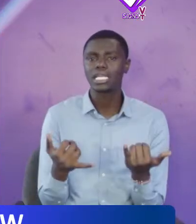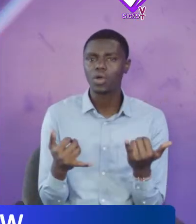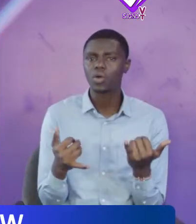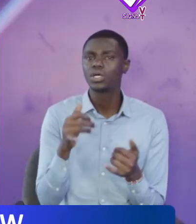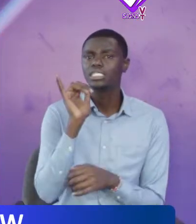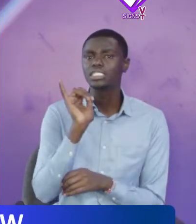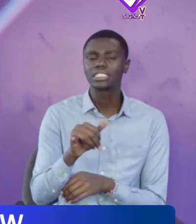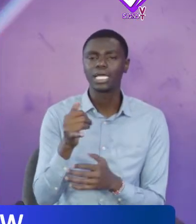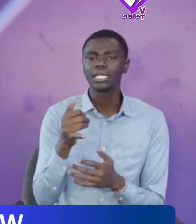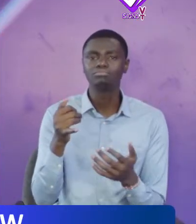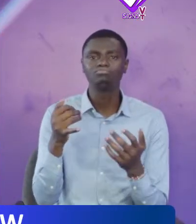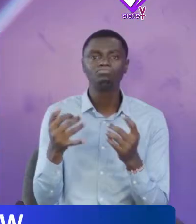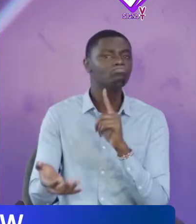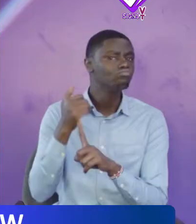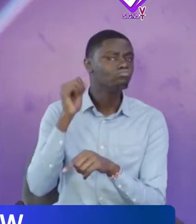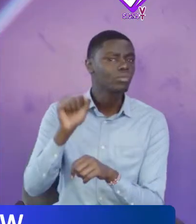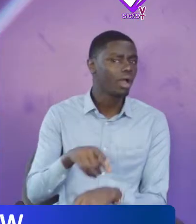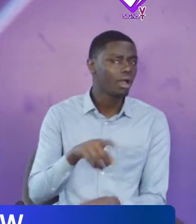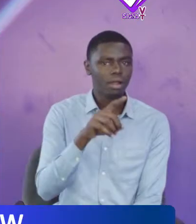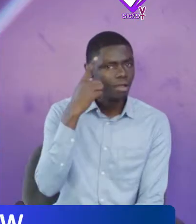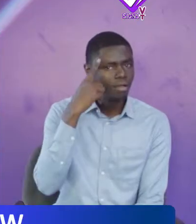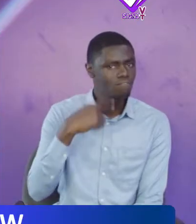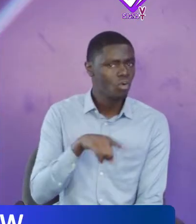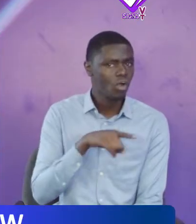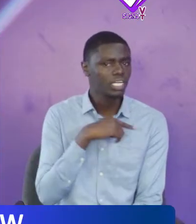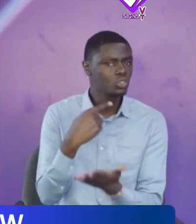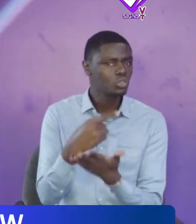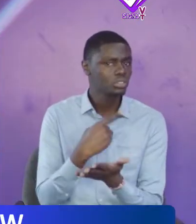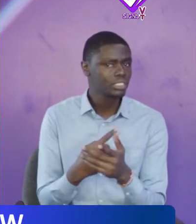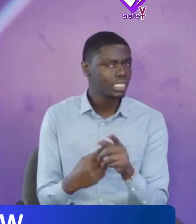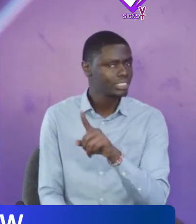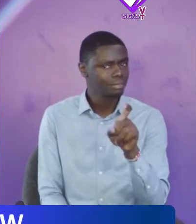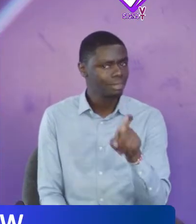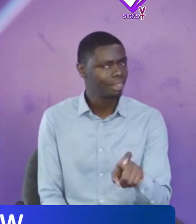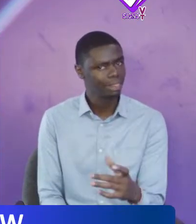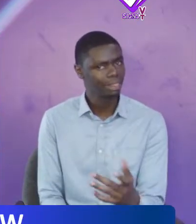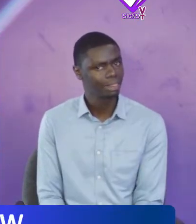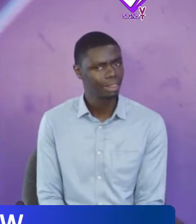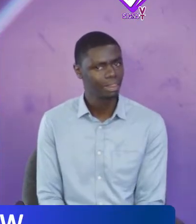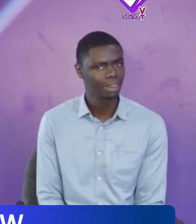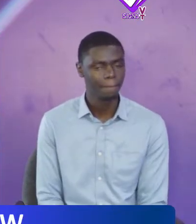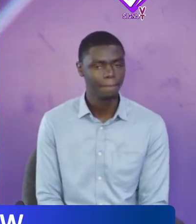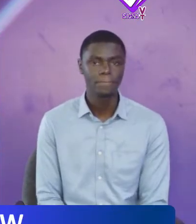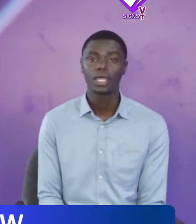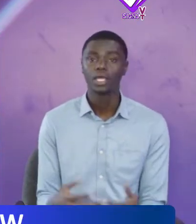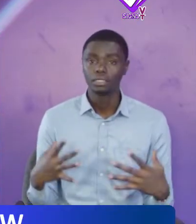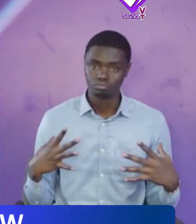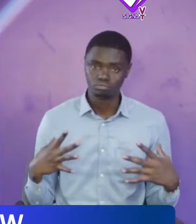in the periphery for us to for us to get there? We're going to be discussing that when we come back.